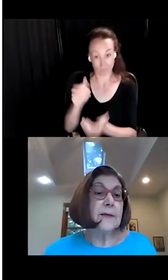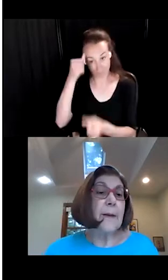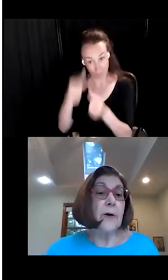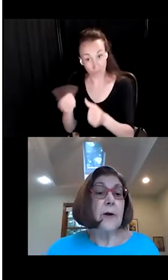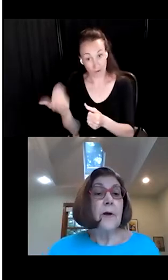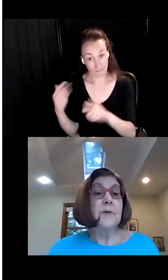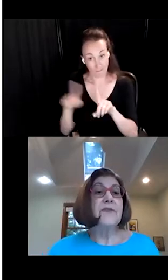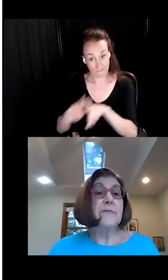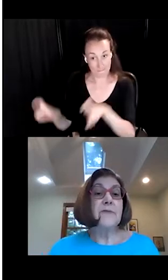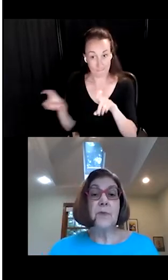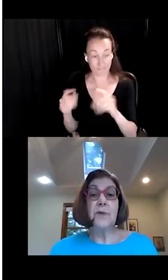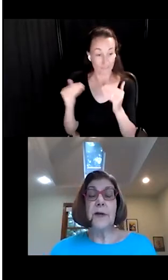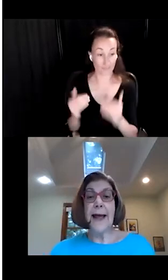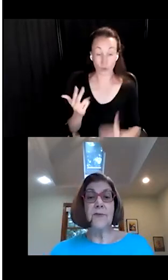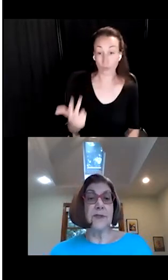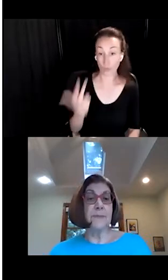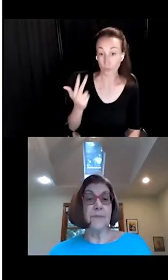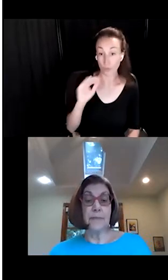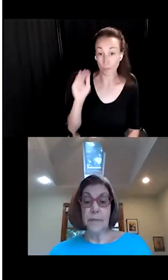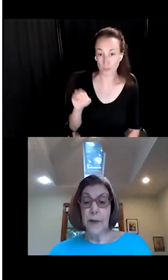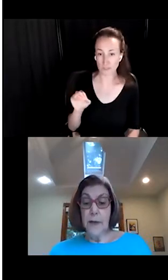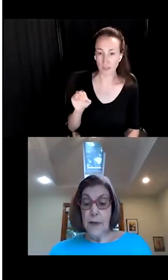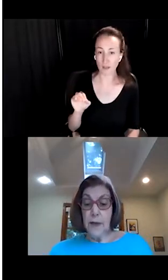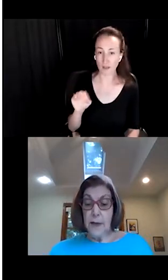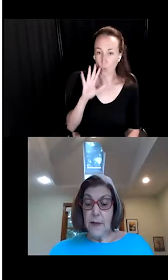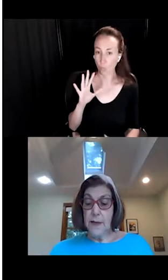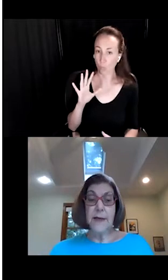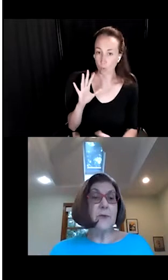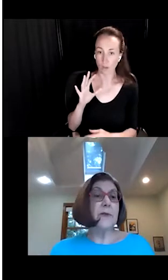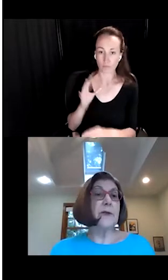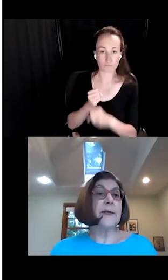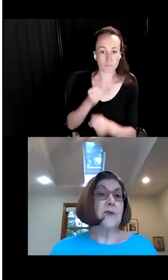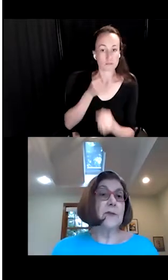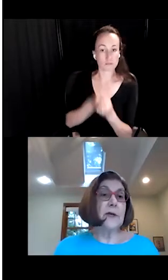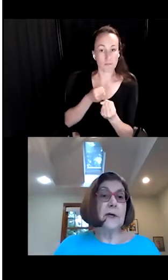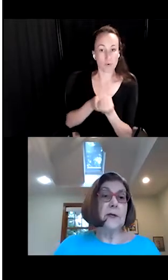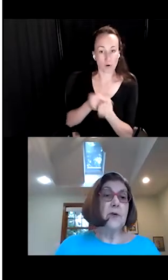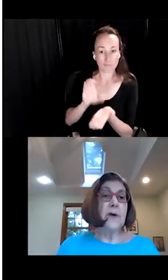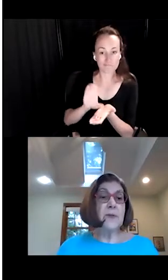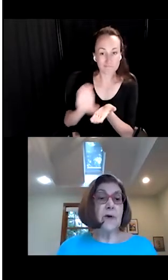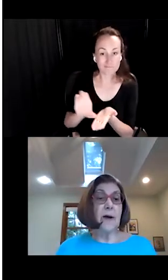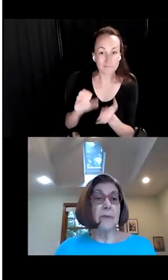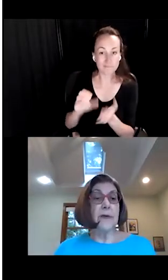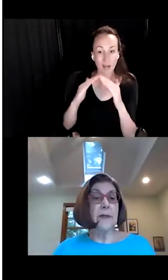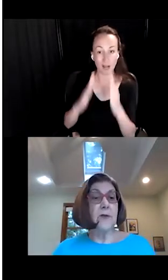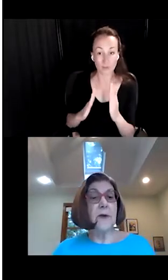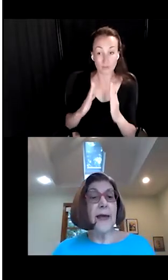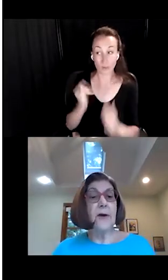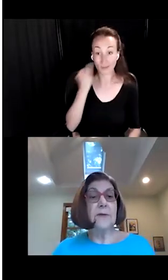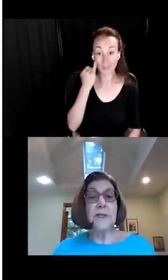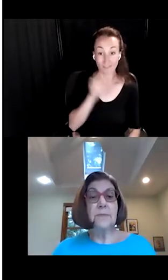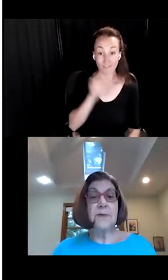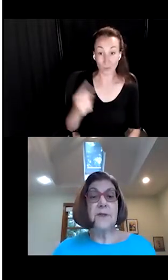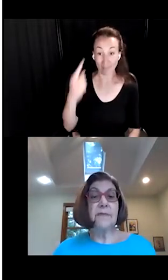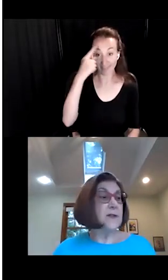3%, a little better, receive supported housing. In case we think that's only a US problem, in the UK,